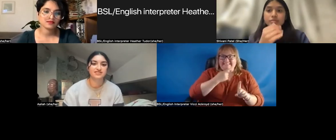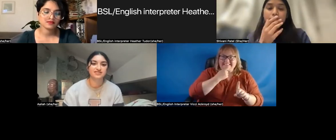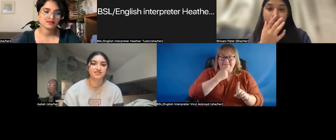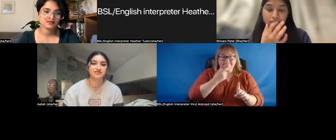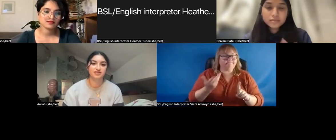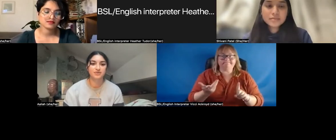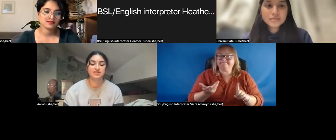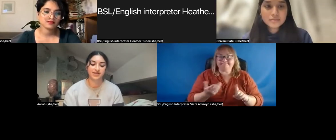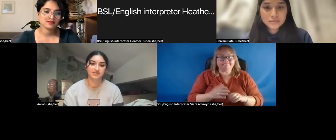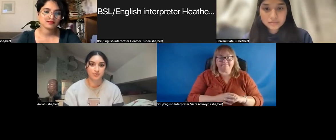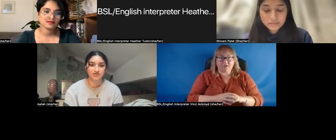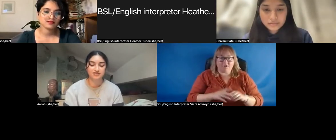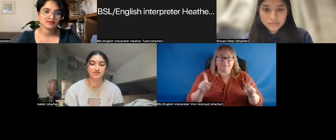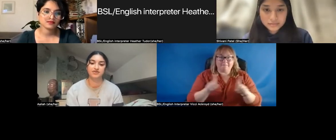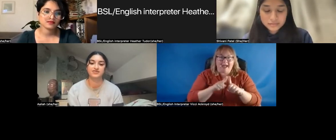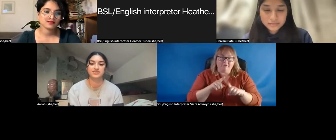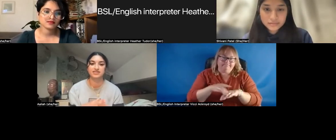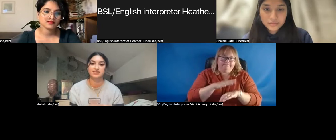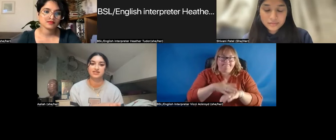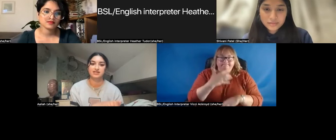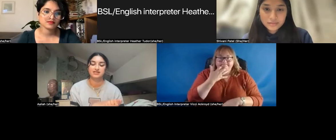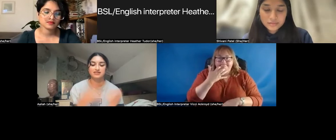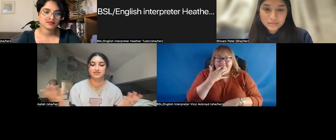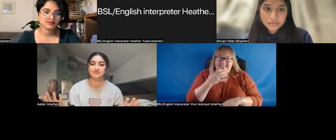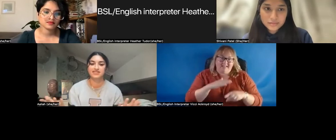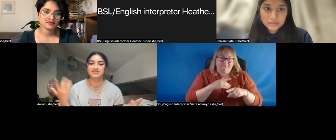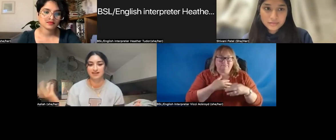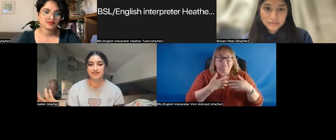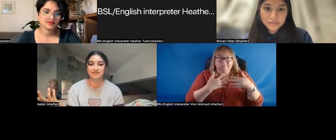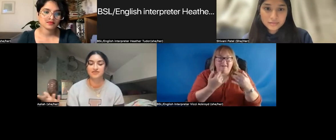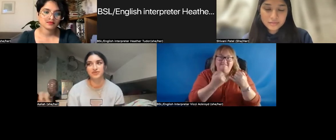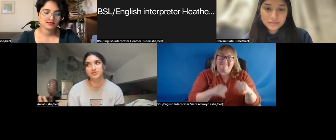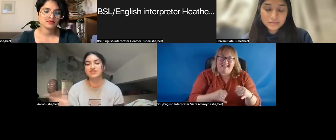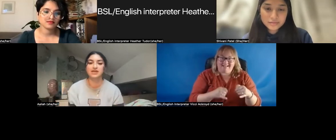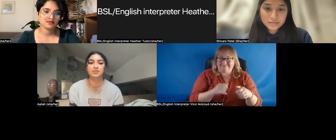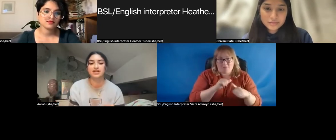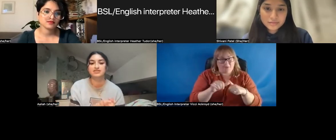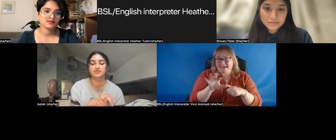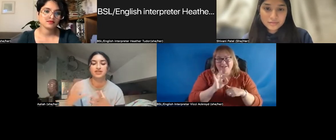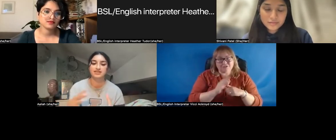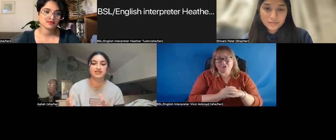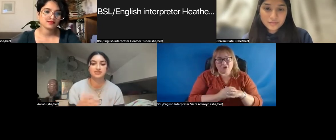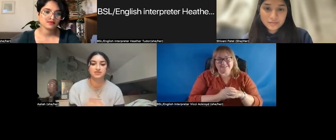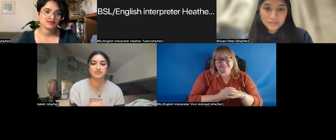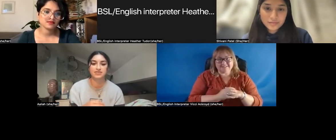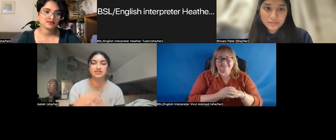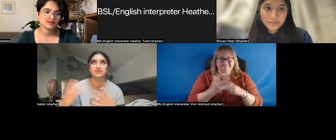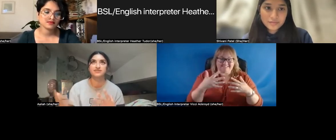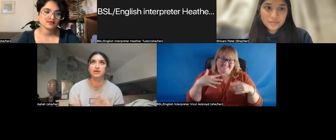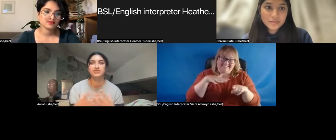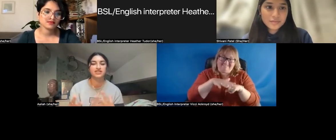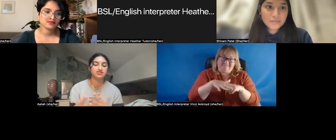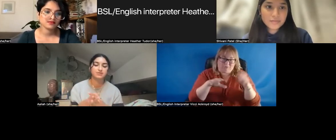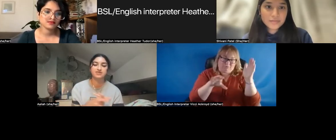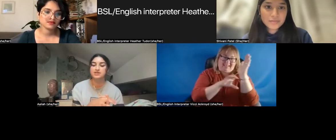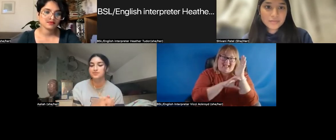marriages, and it's not always the best option. So obviously, there's that kind of influence and that impact with the caste system in terms of